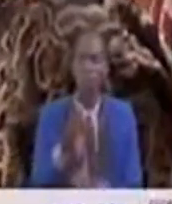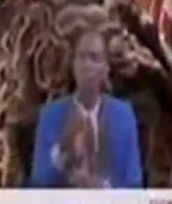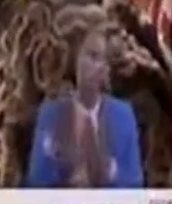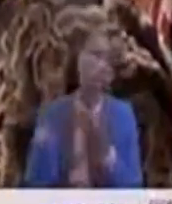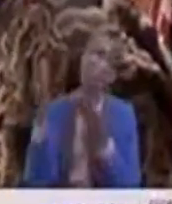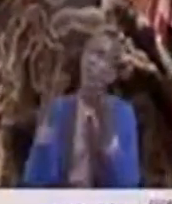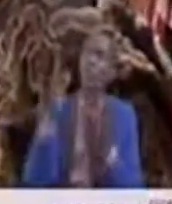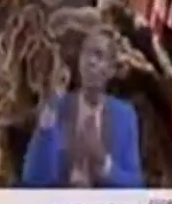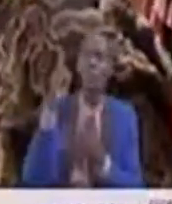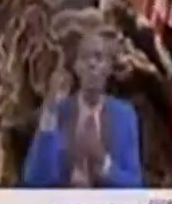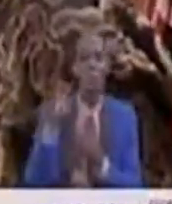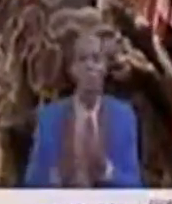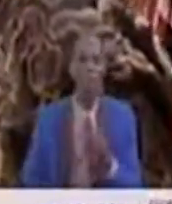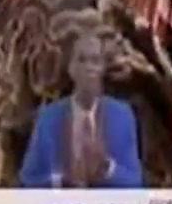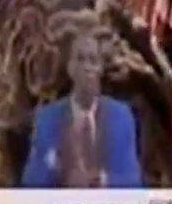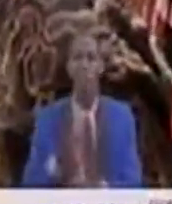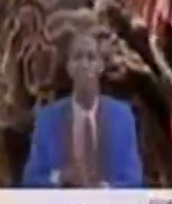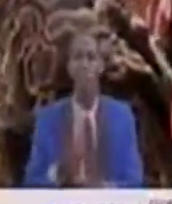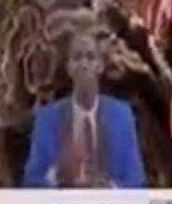every time.